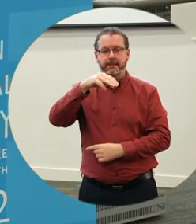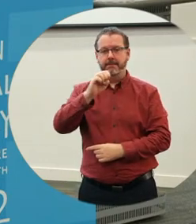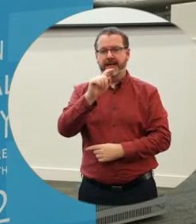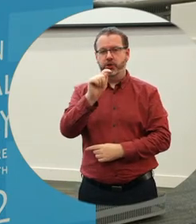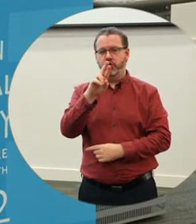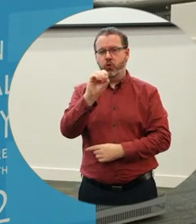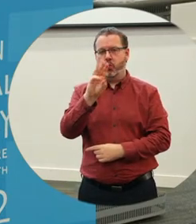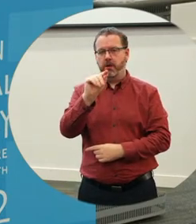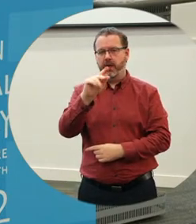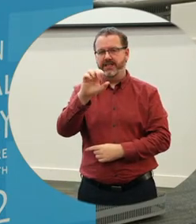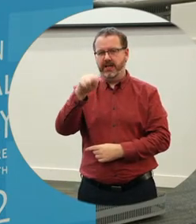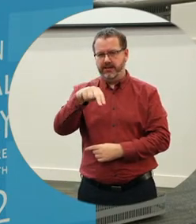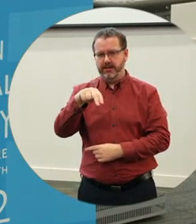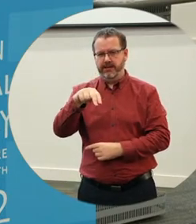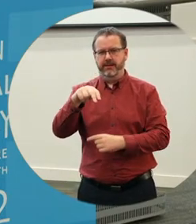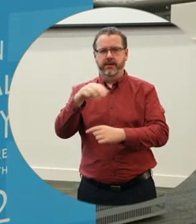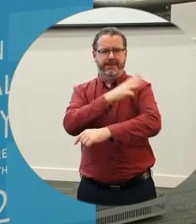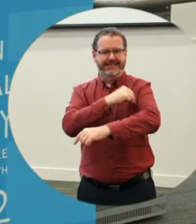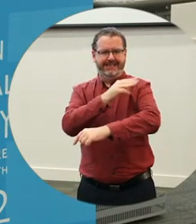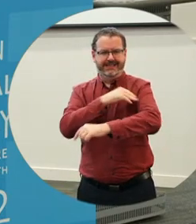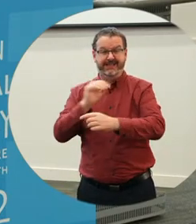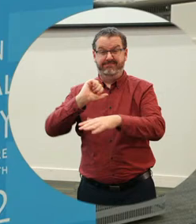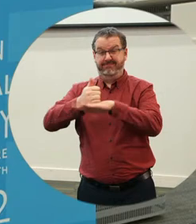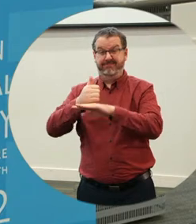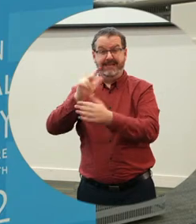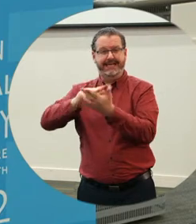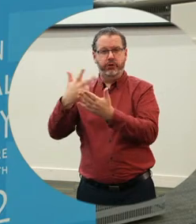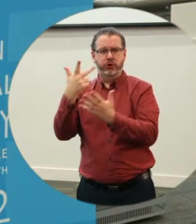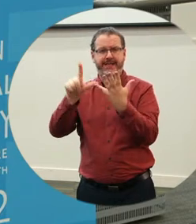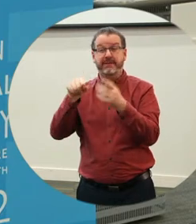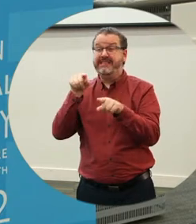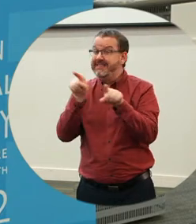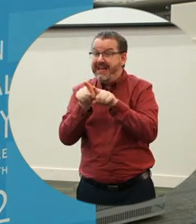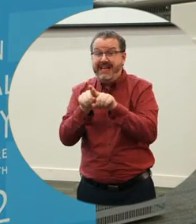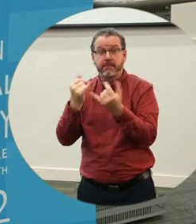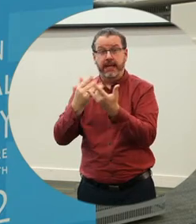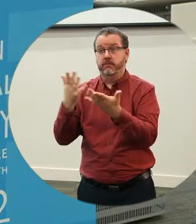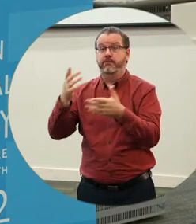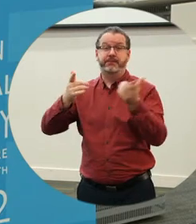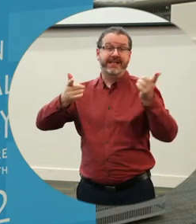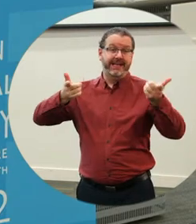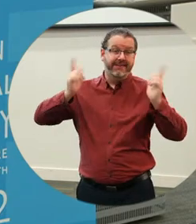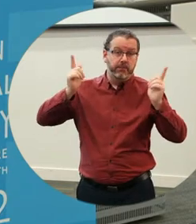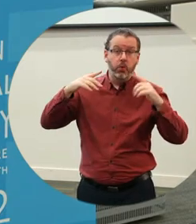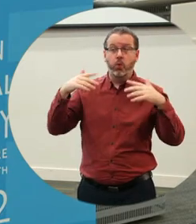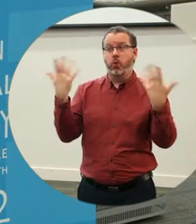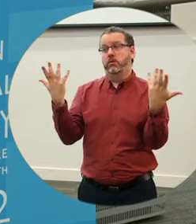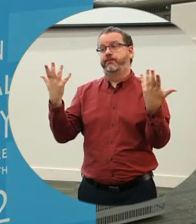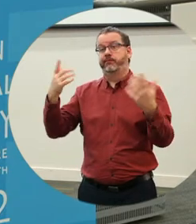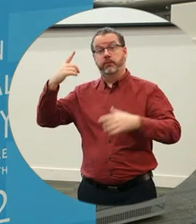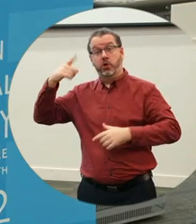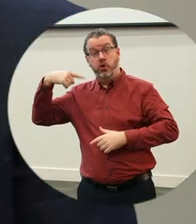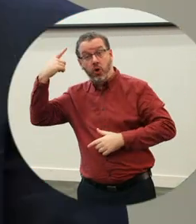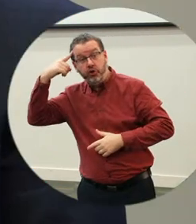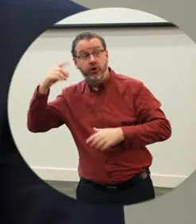1837, was exactly the same as the police of Liverpool, or the police of Manchester, or the police of